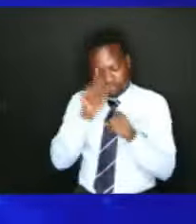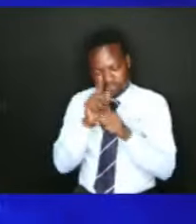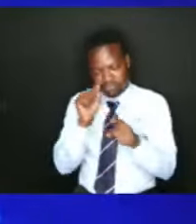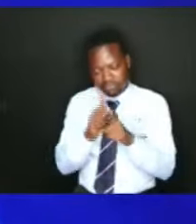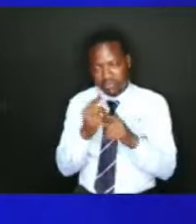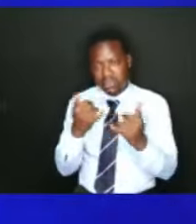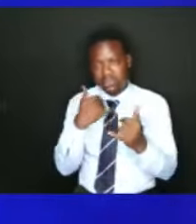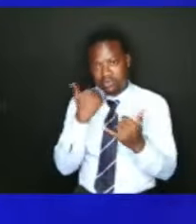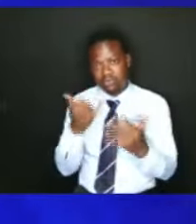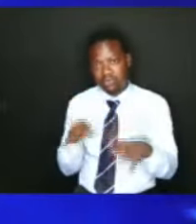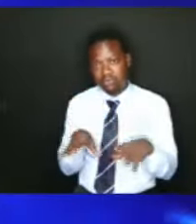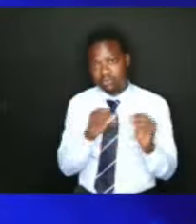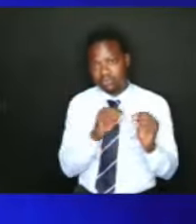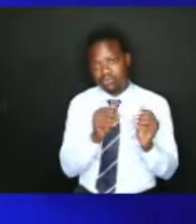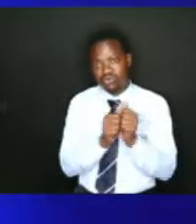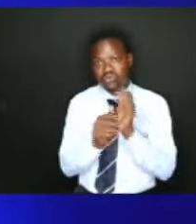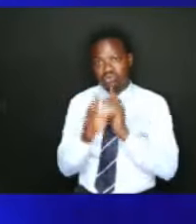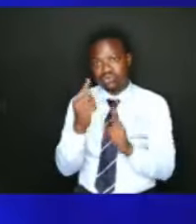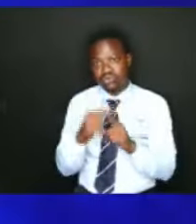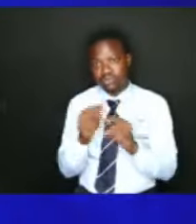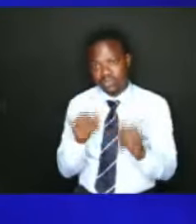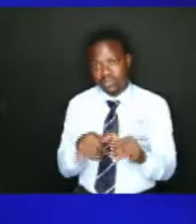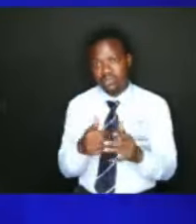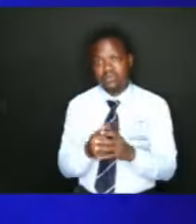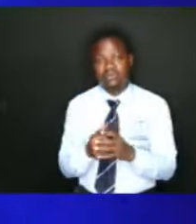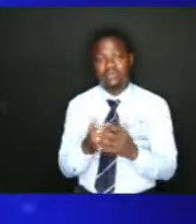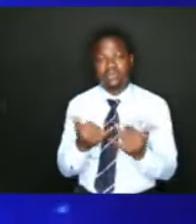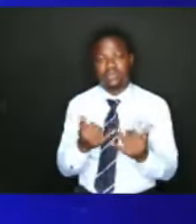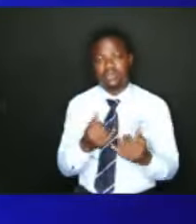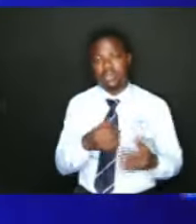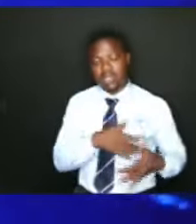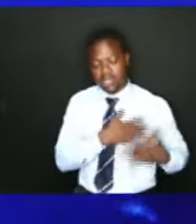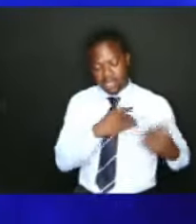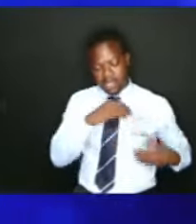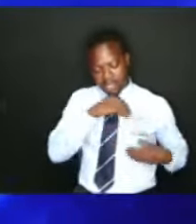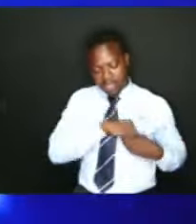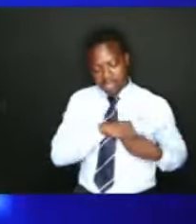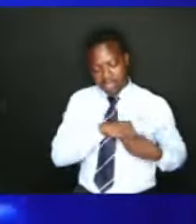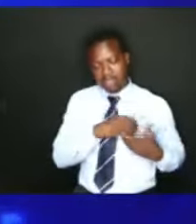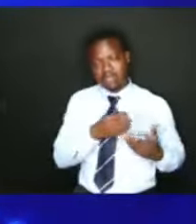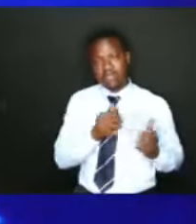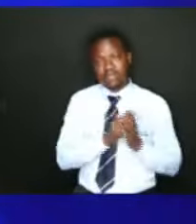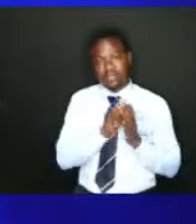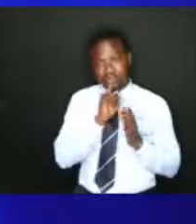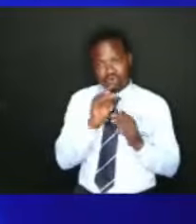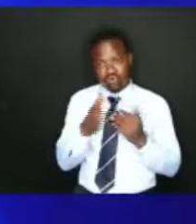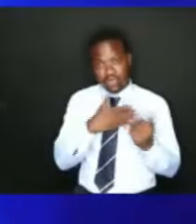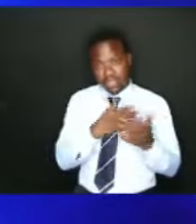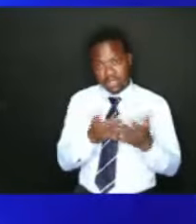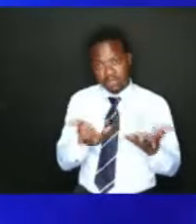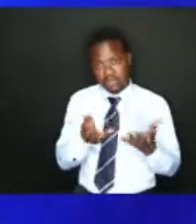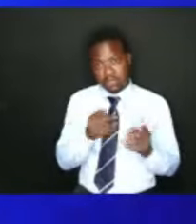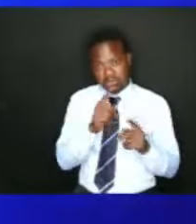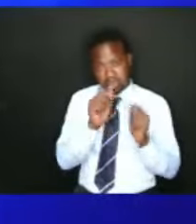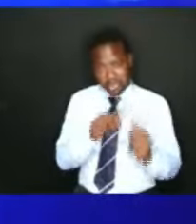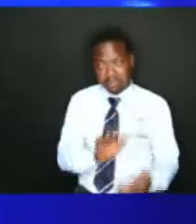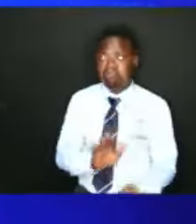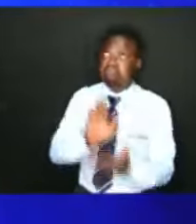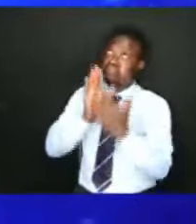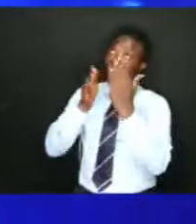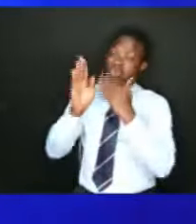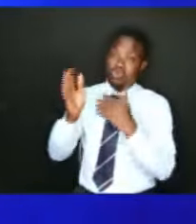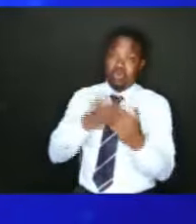we are living here with God's word fired up in our hearts, that if not for anything at all, we can go before